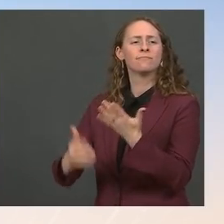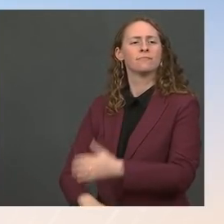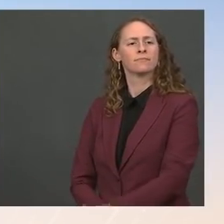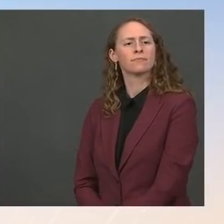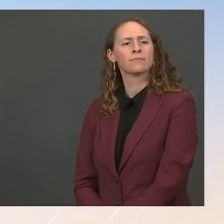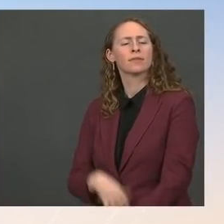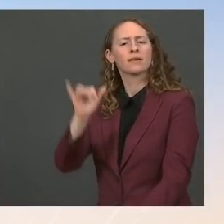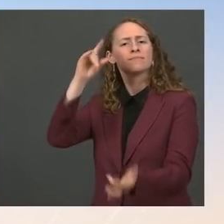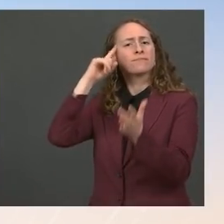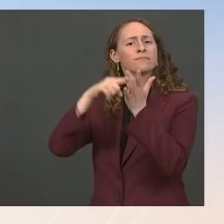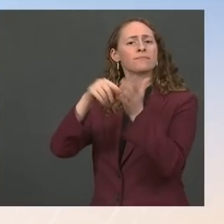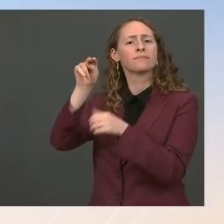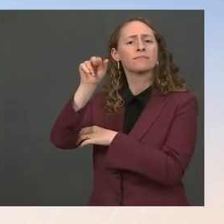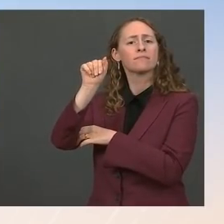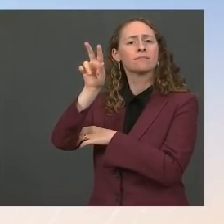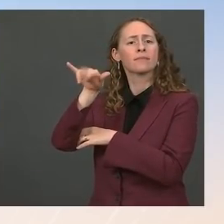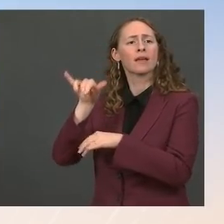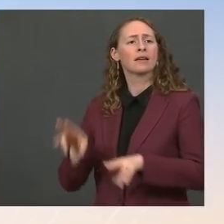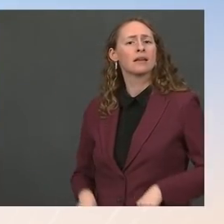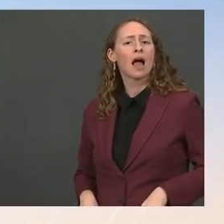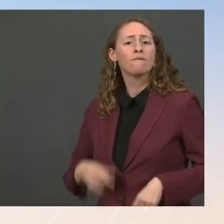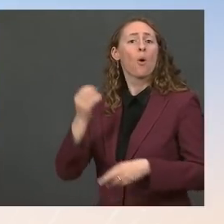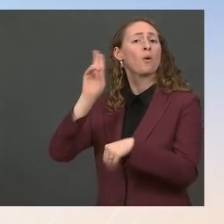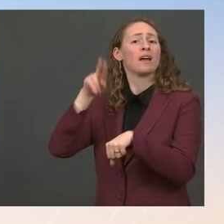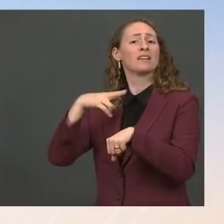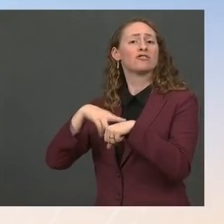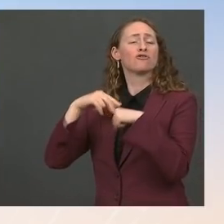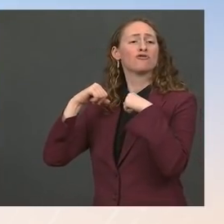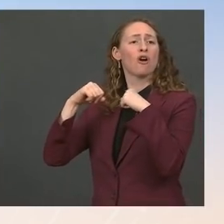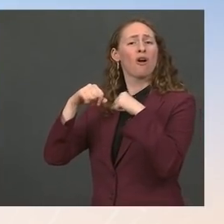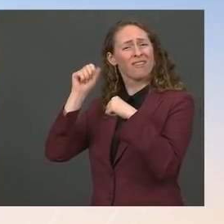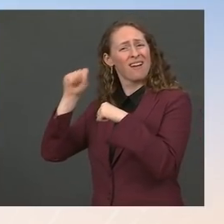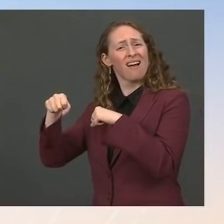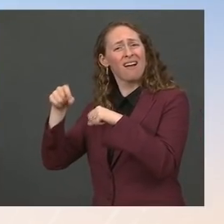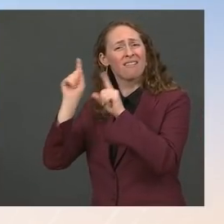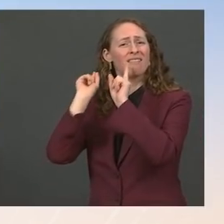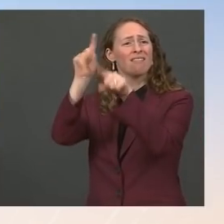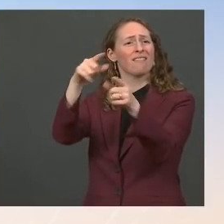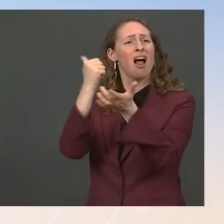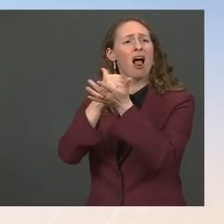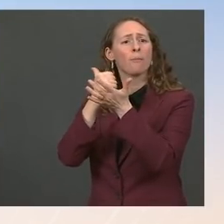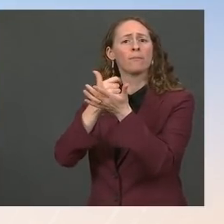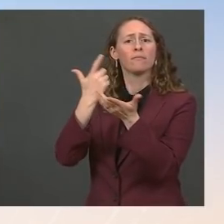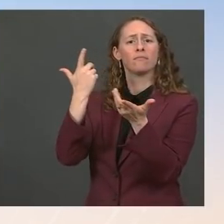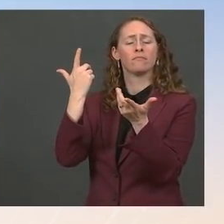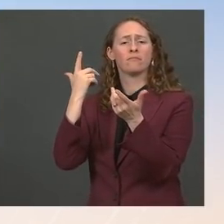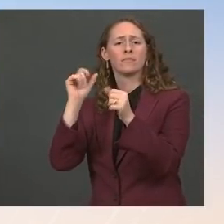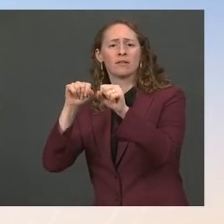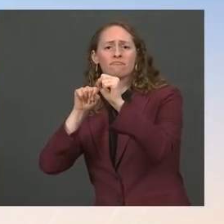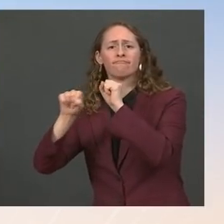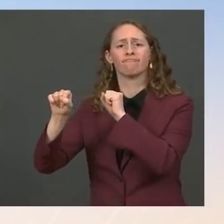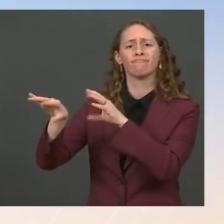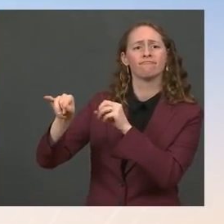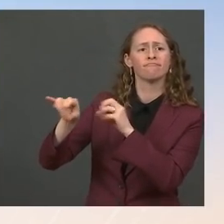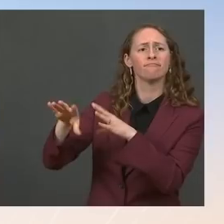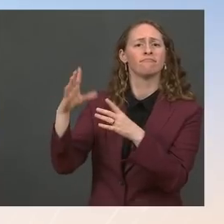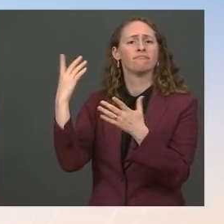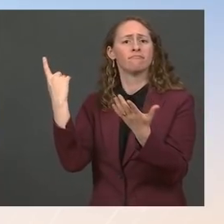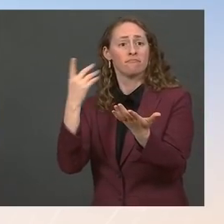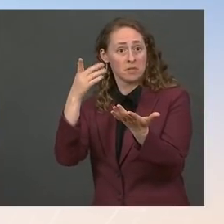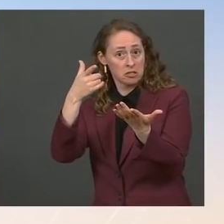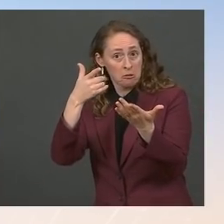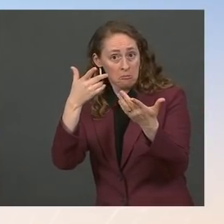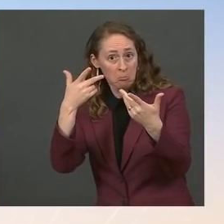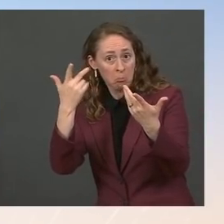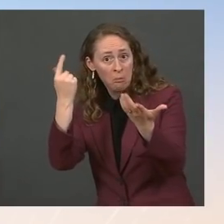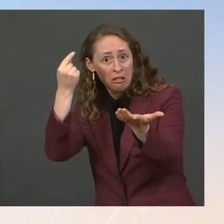be called up to help unload cargo, drive trucks, do a number of things. Are those options? Is that an option? I'm not here to take